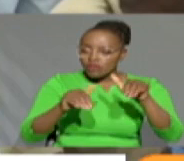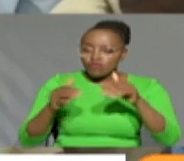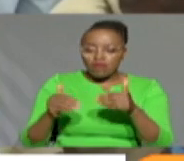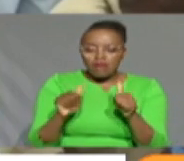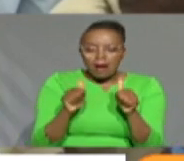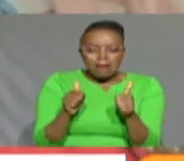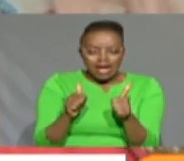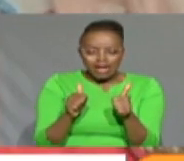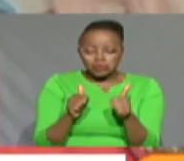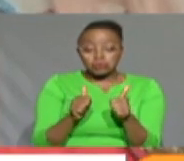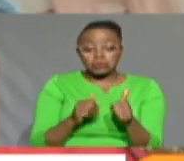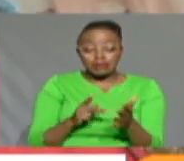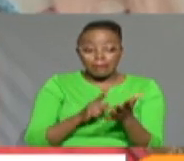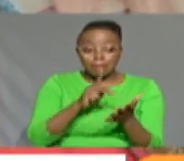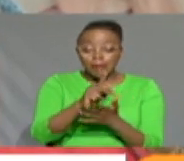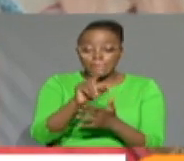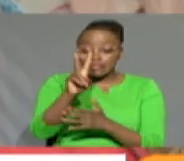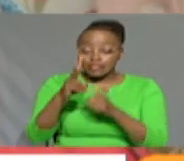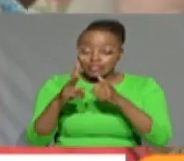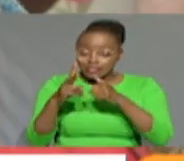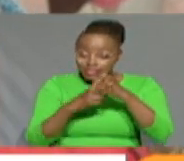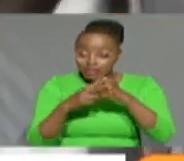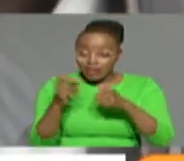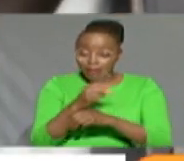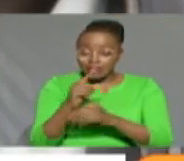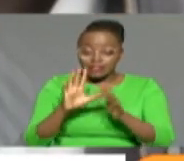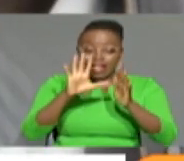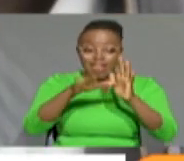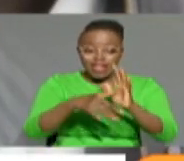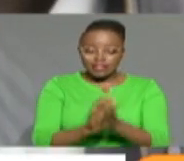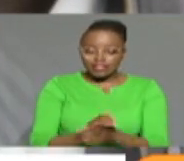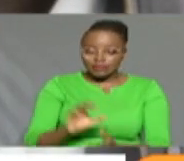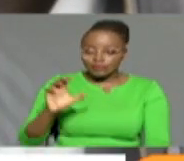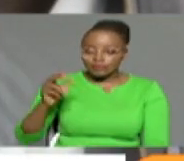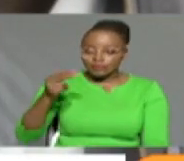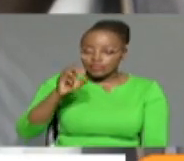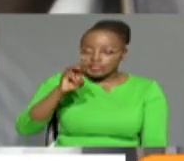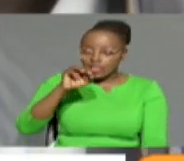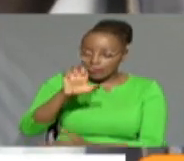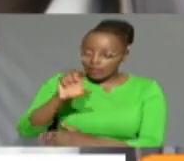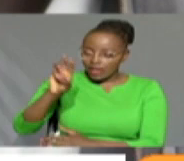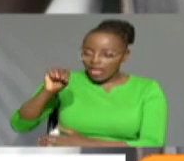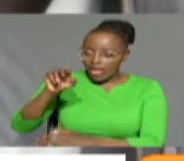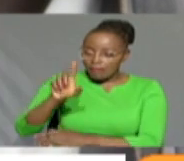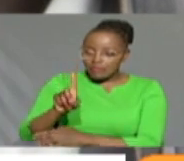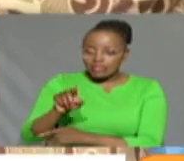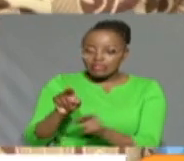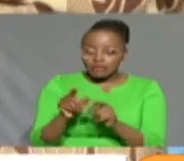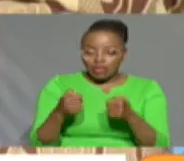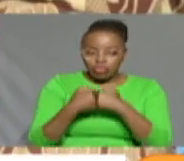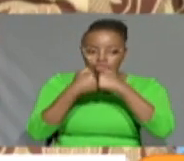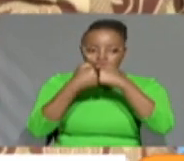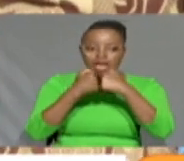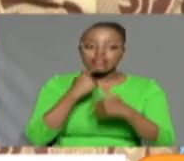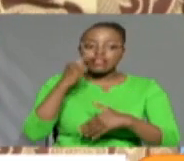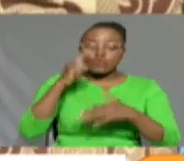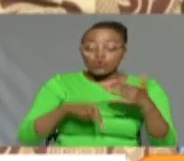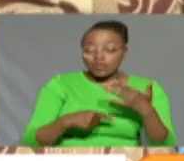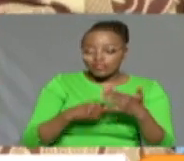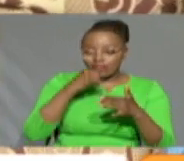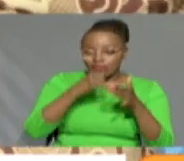to materialize 7 months later. Our Chemelil MD Gabriel Nyangweso confirmed the standoff, citing the